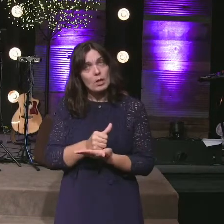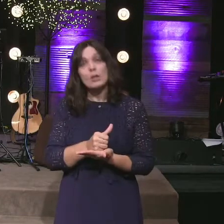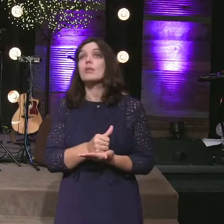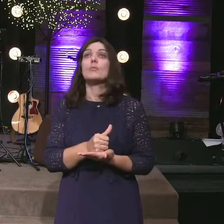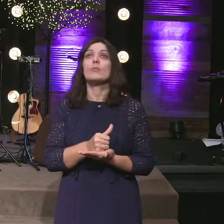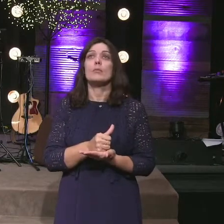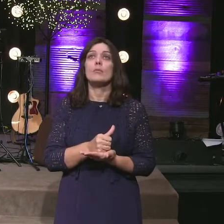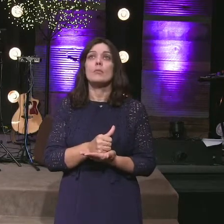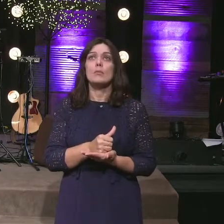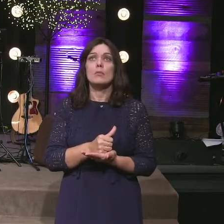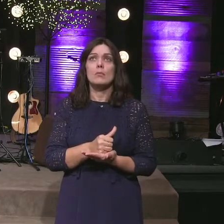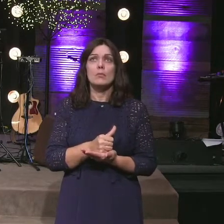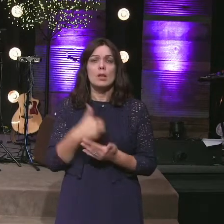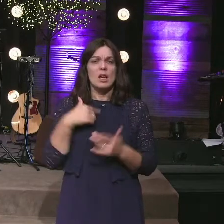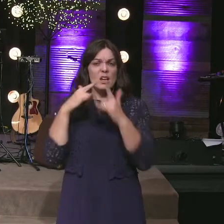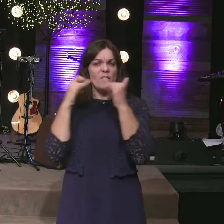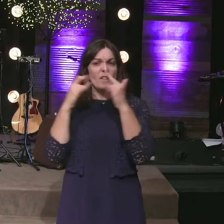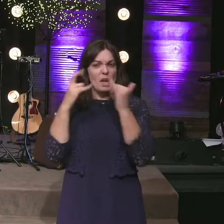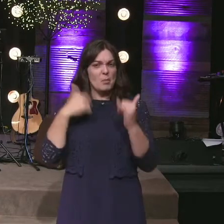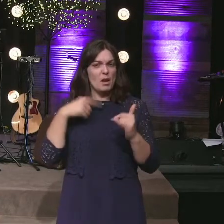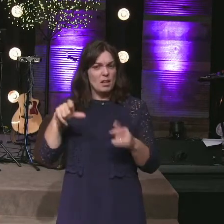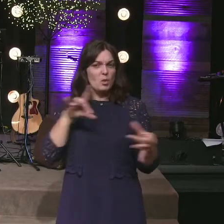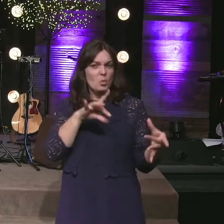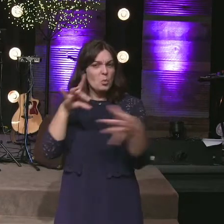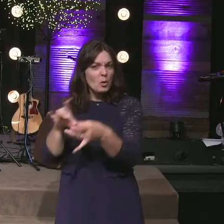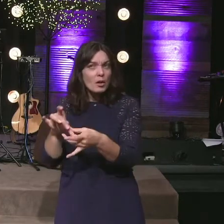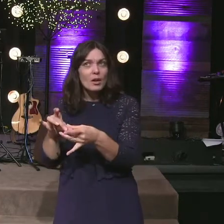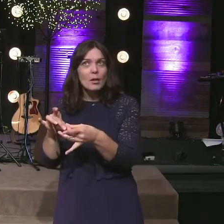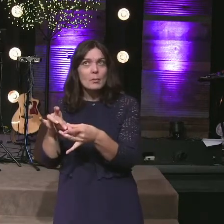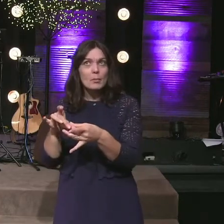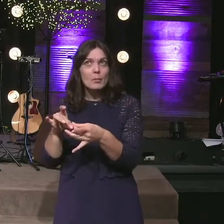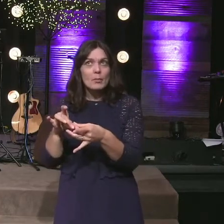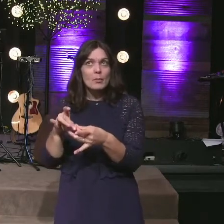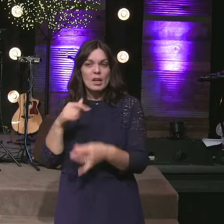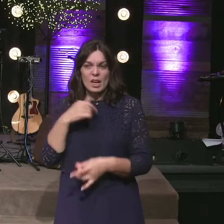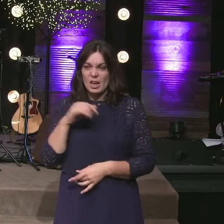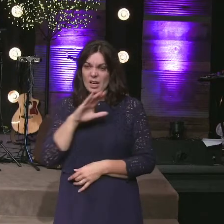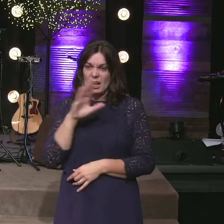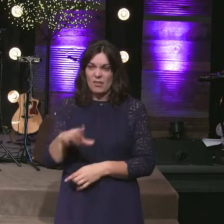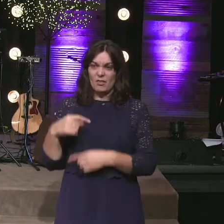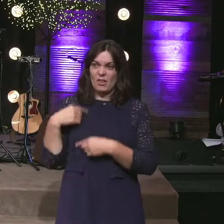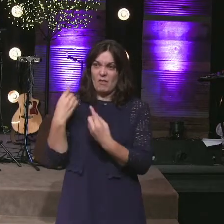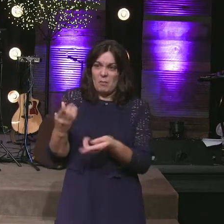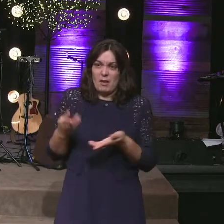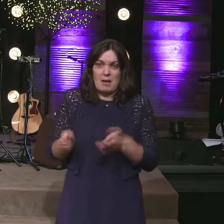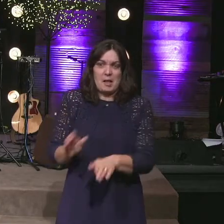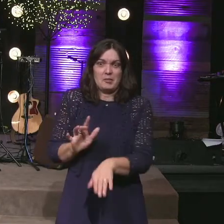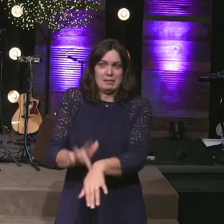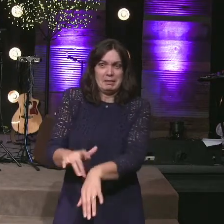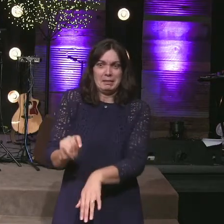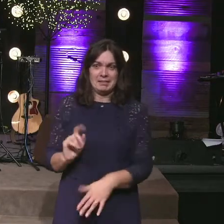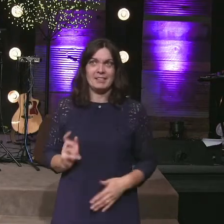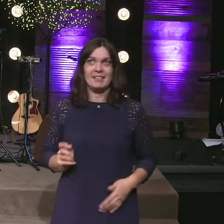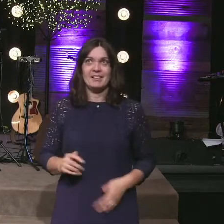up a camper. And I've never been allowed to touch any of that stuff.